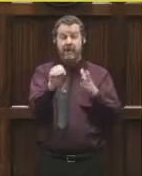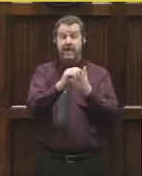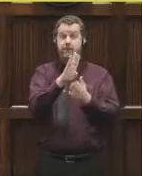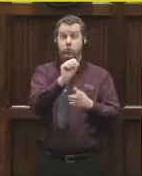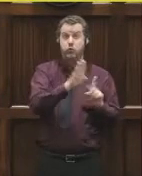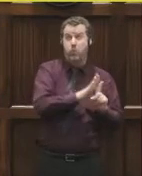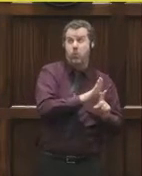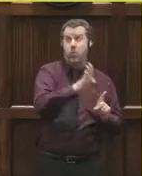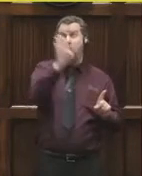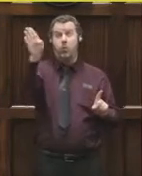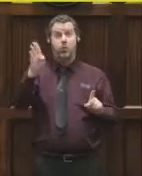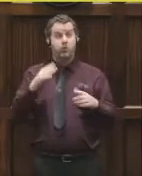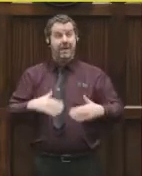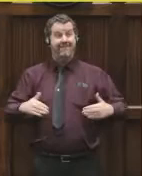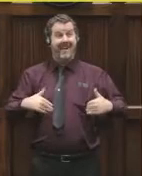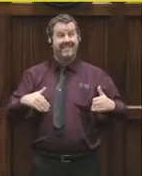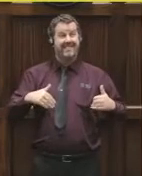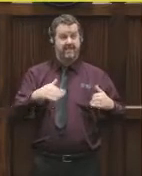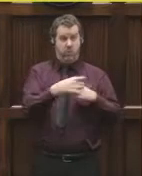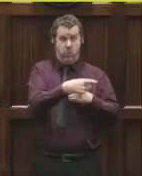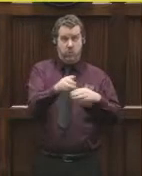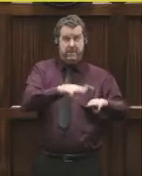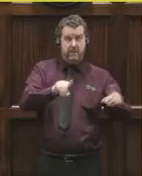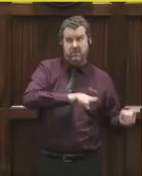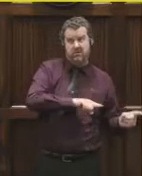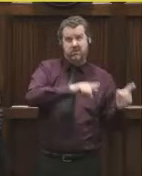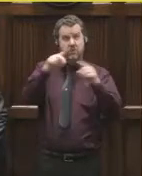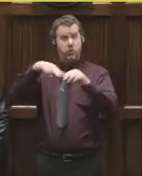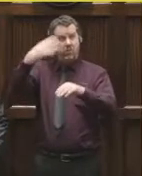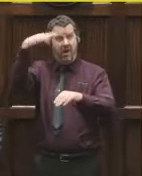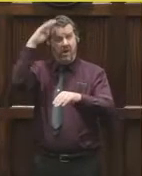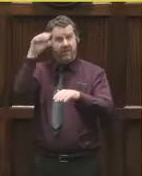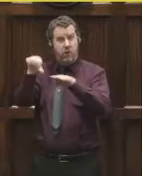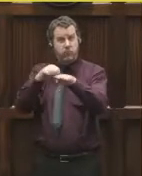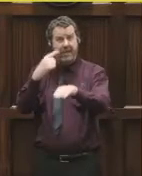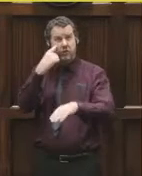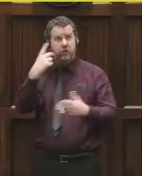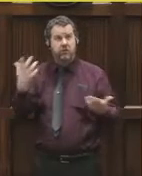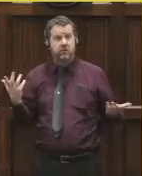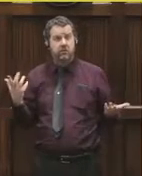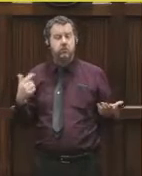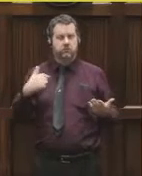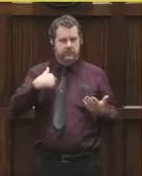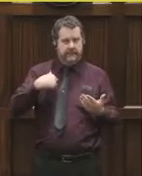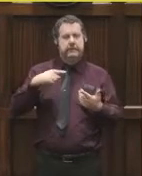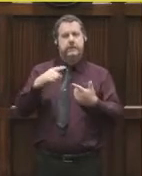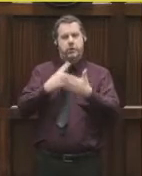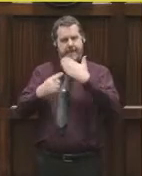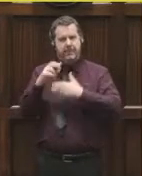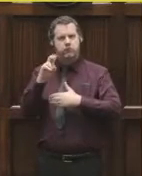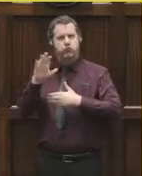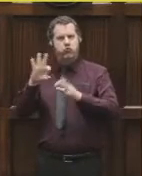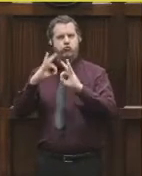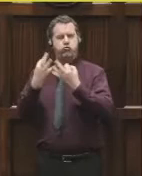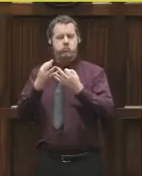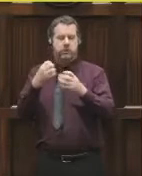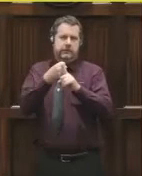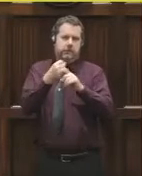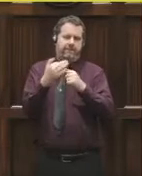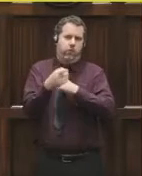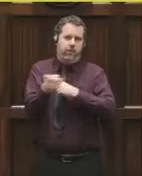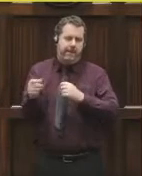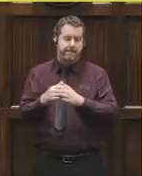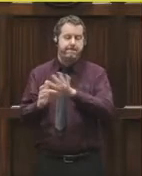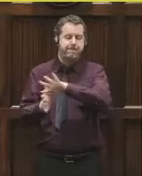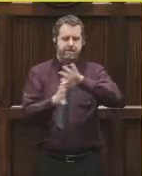issue, where Denny Healy-Ray and myself have done a lot of work, and my colleagues in the Independent Rural Group. Irish Sign Language is